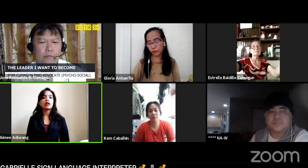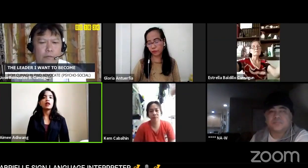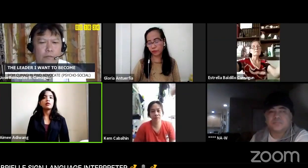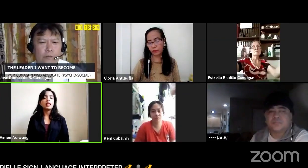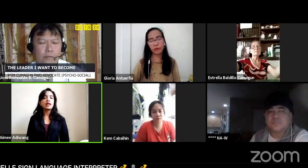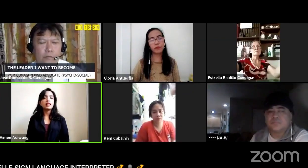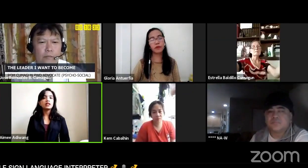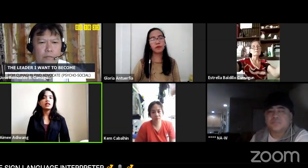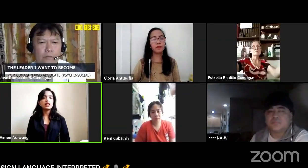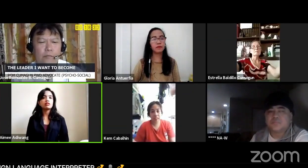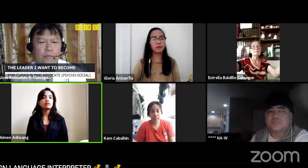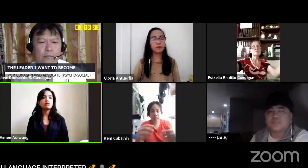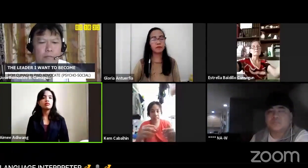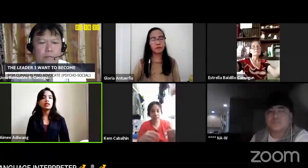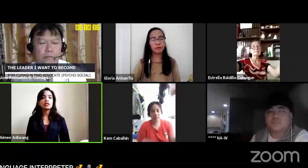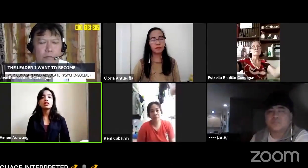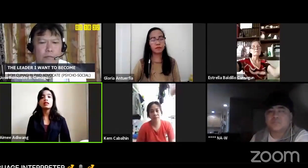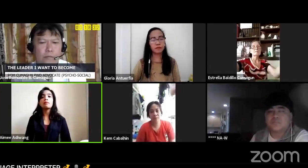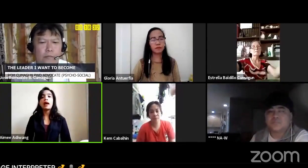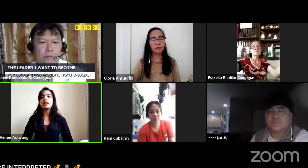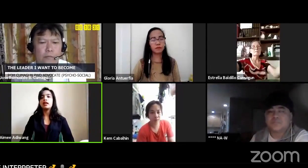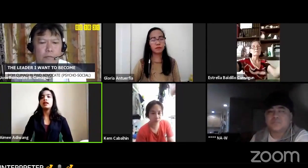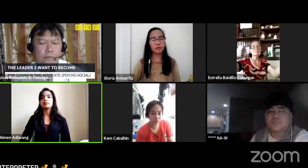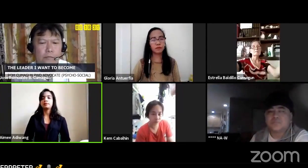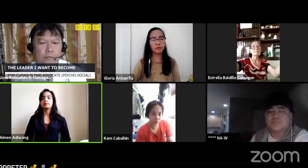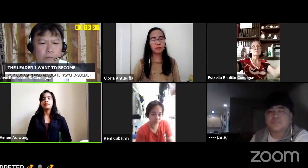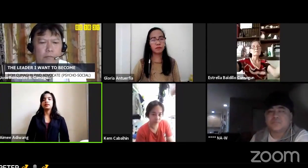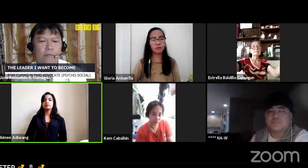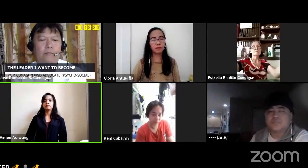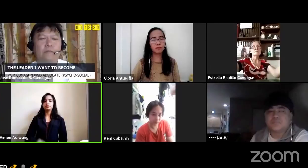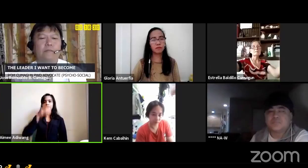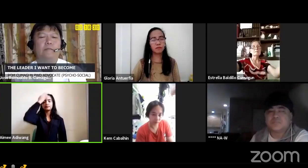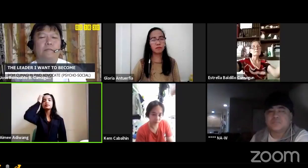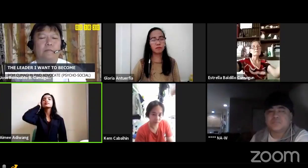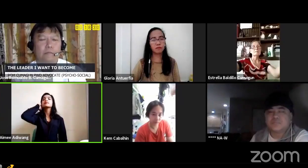example, being a leader is not panicking.